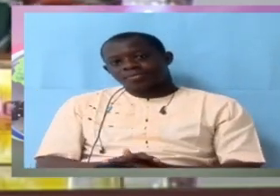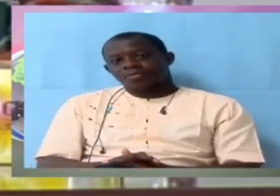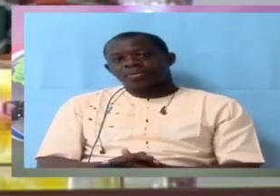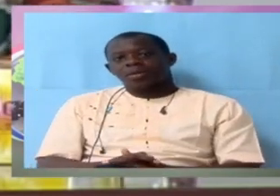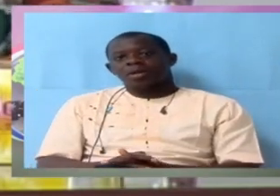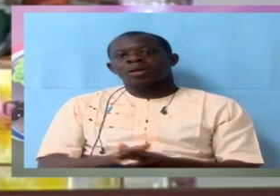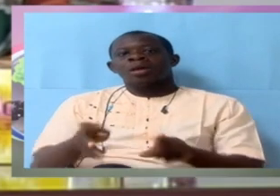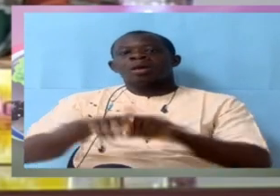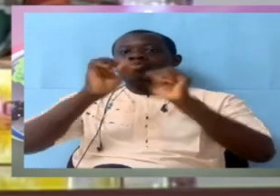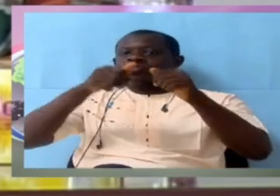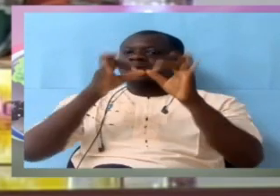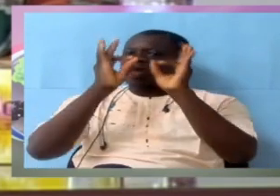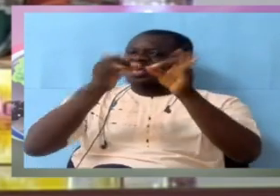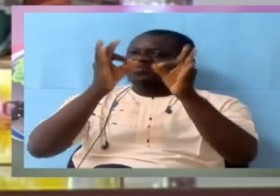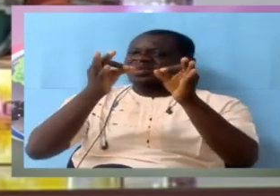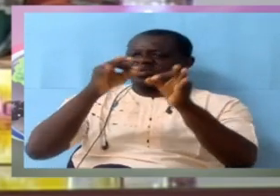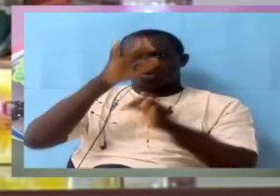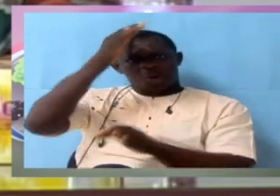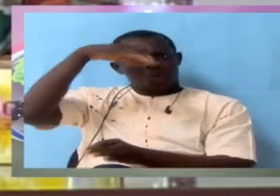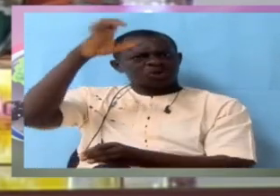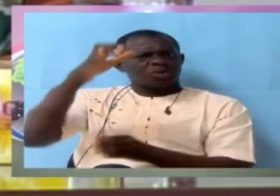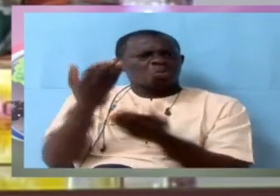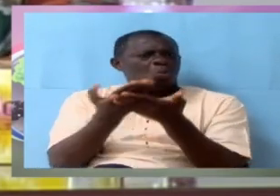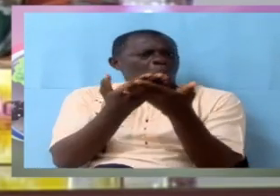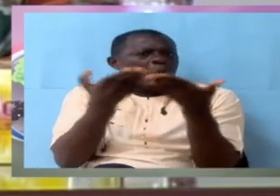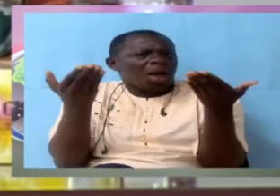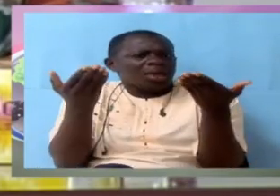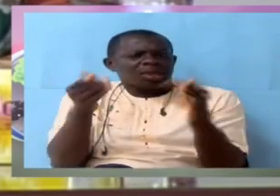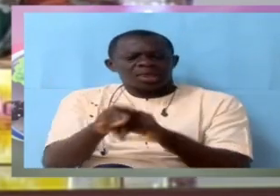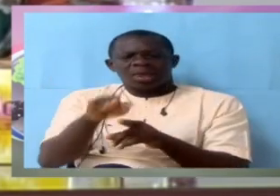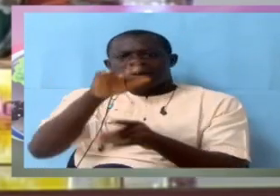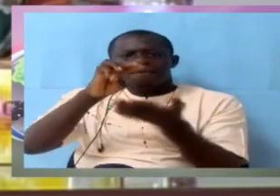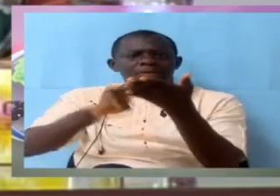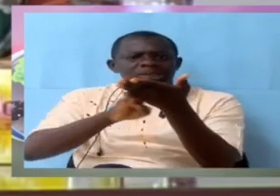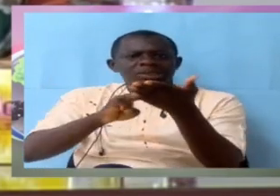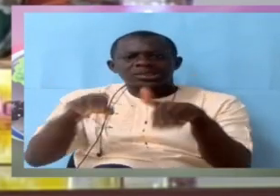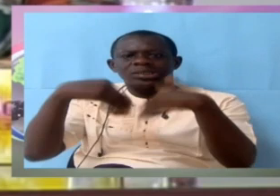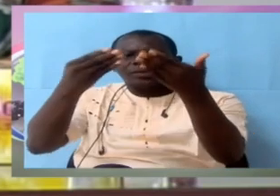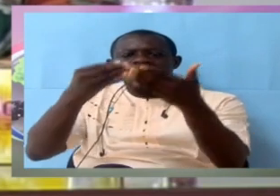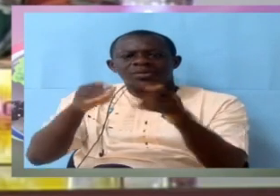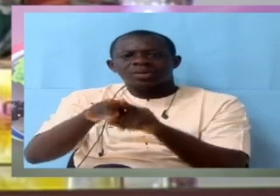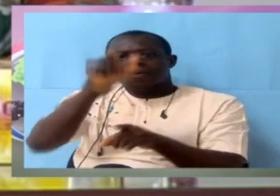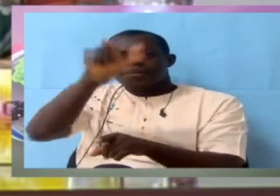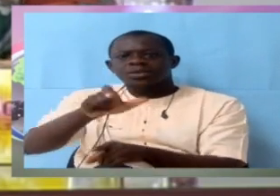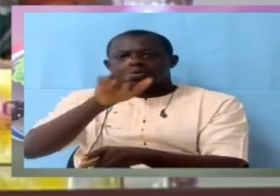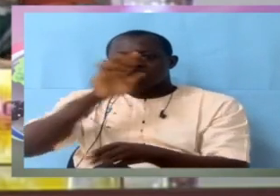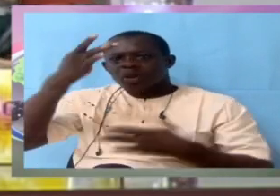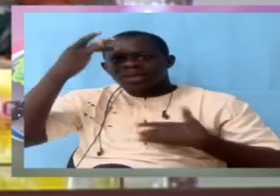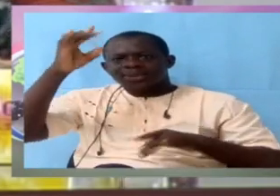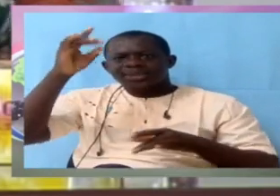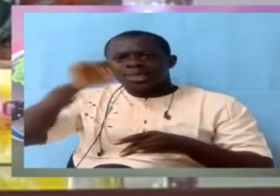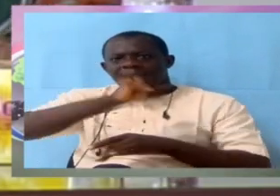Can you enlighten this commission as to why that certain medication was given to patients who were to be cured for HIV, stroke,